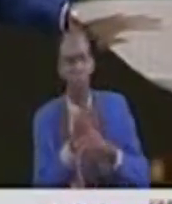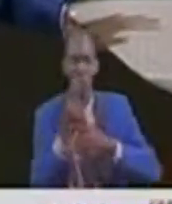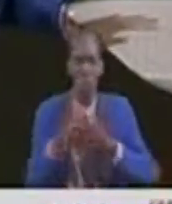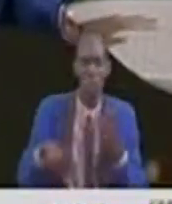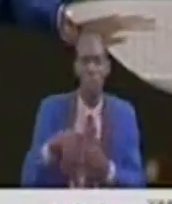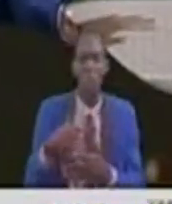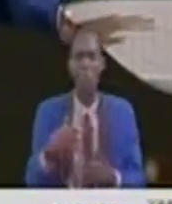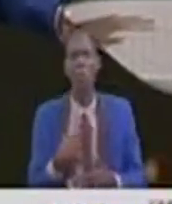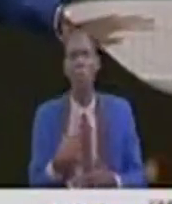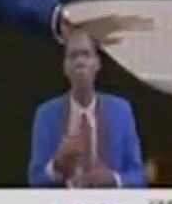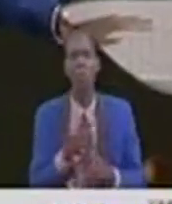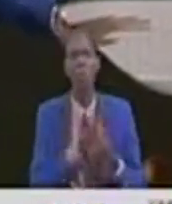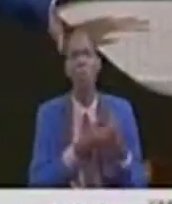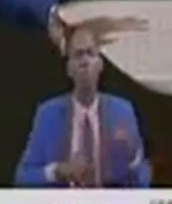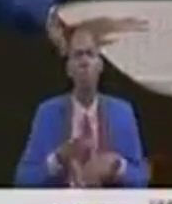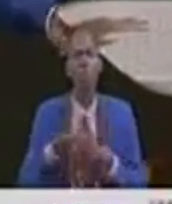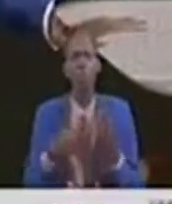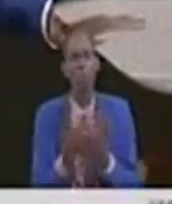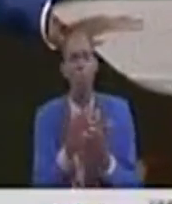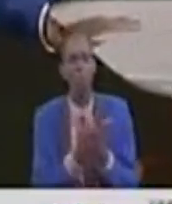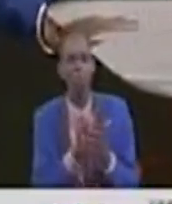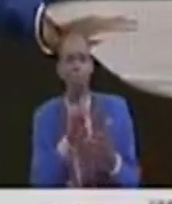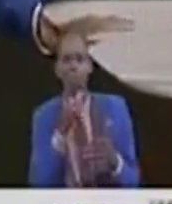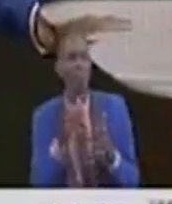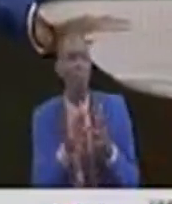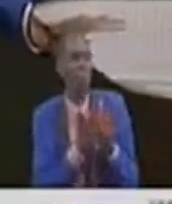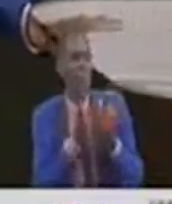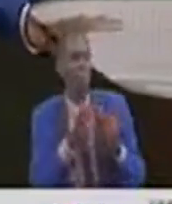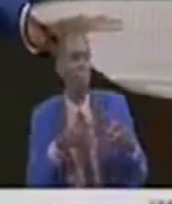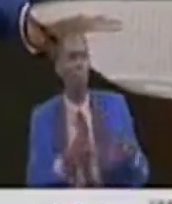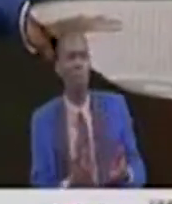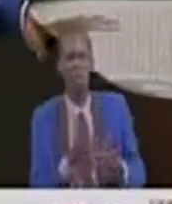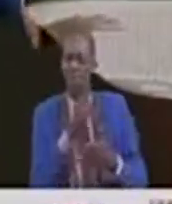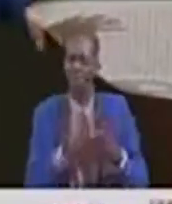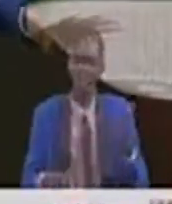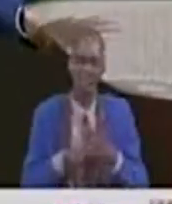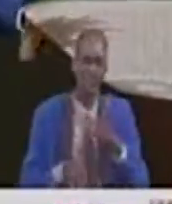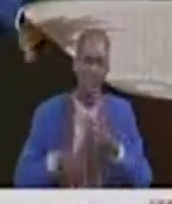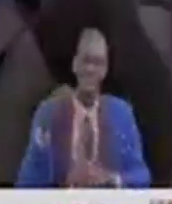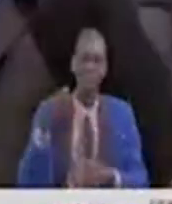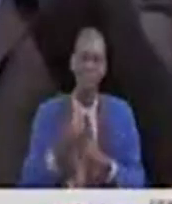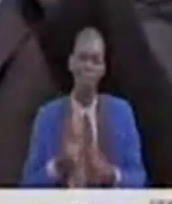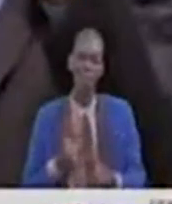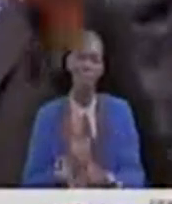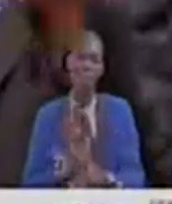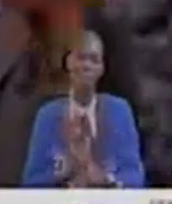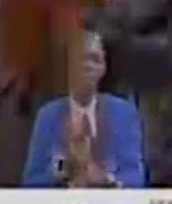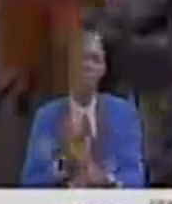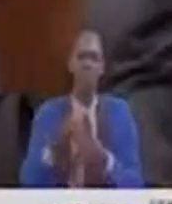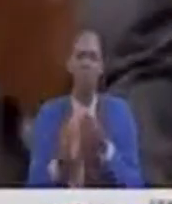those unscriptural attitudes cancel in our church in Jesus' name.